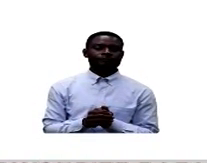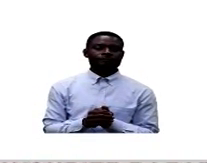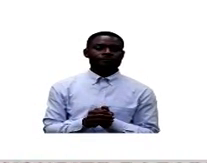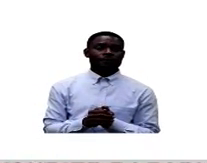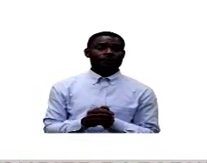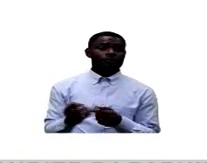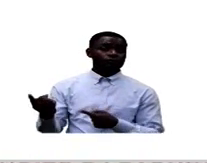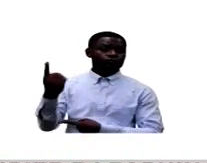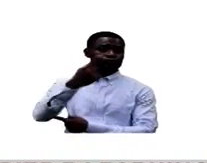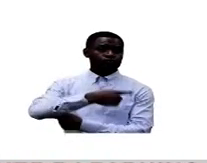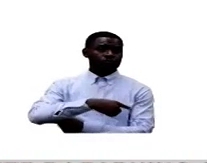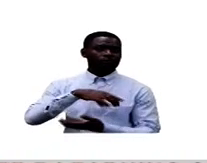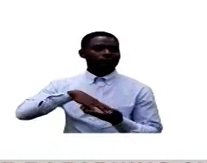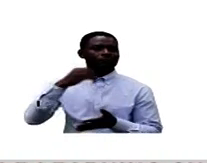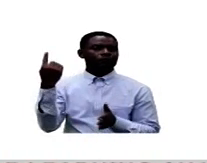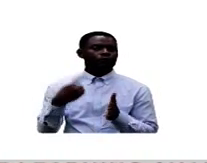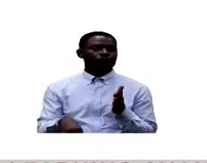What have you learned today?